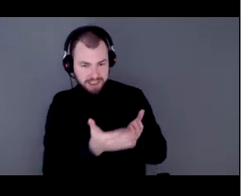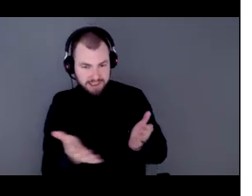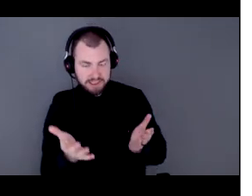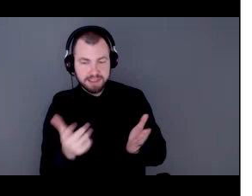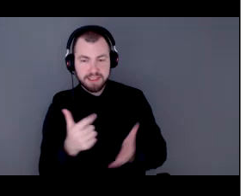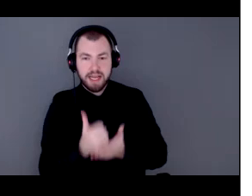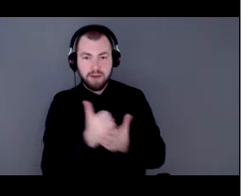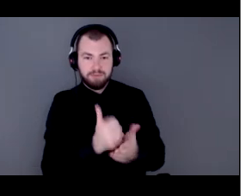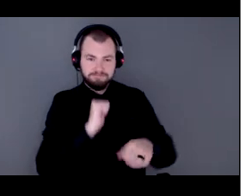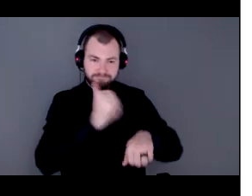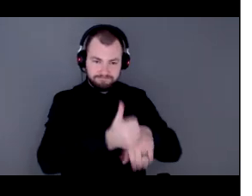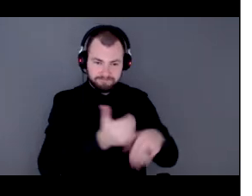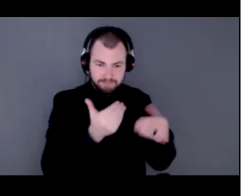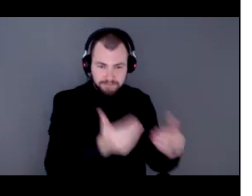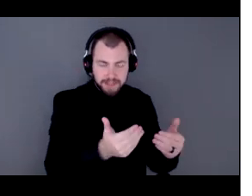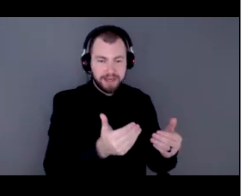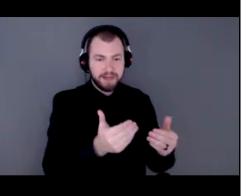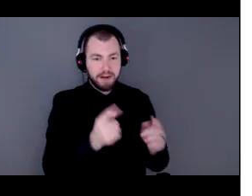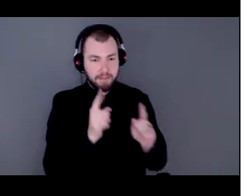mentor,